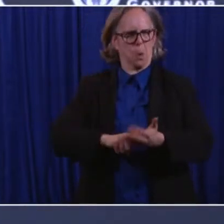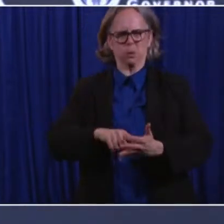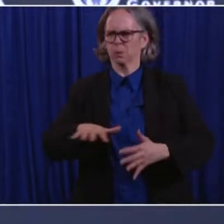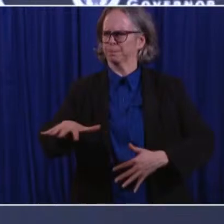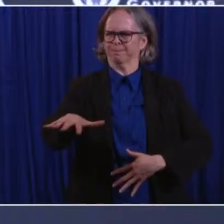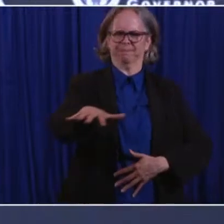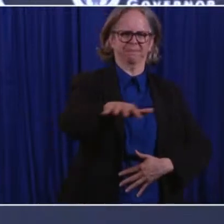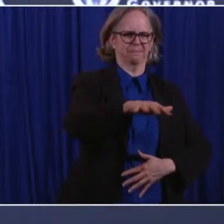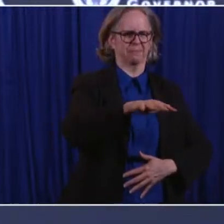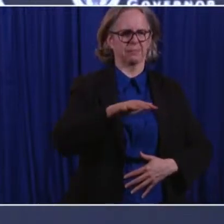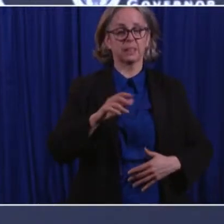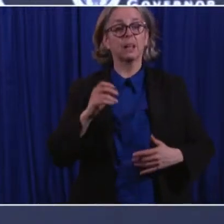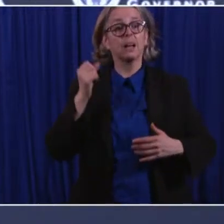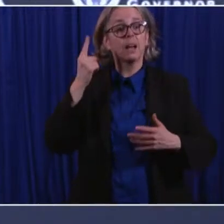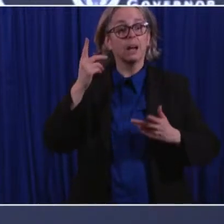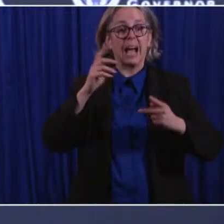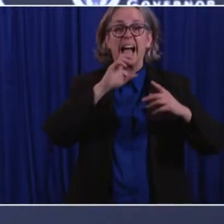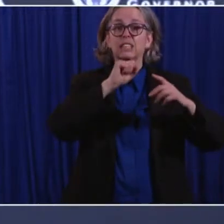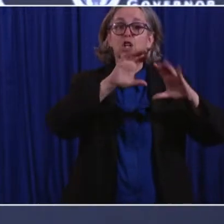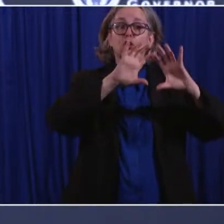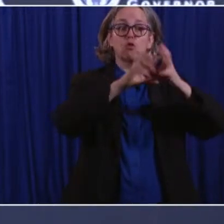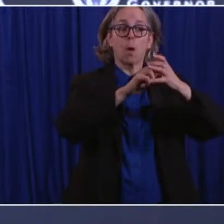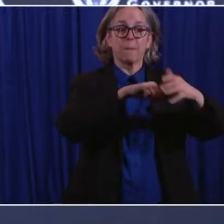move down in age.